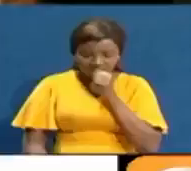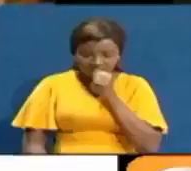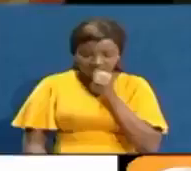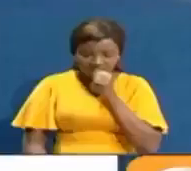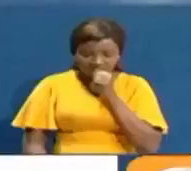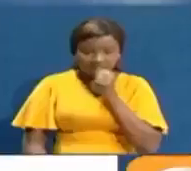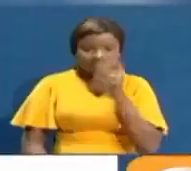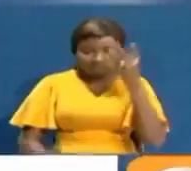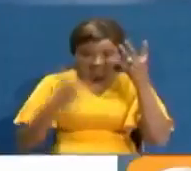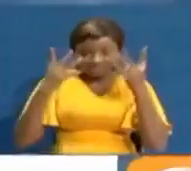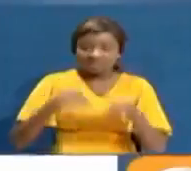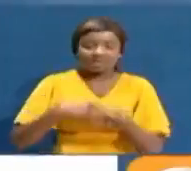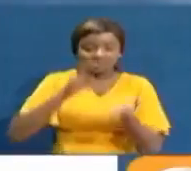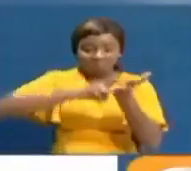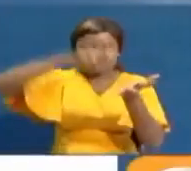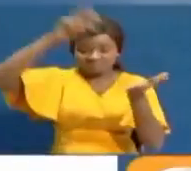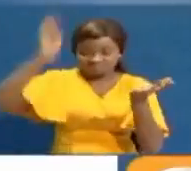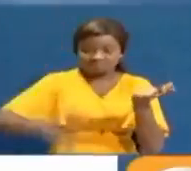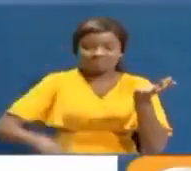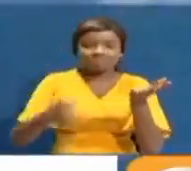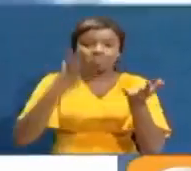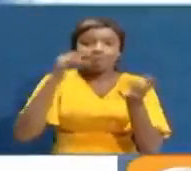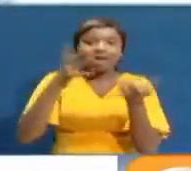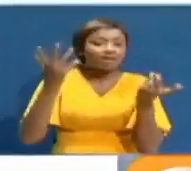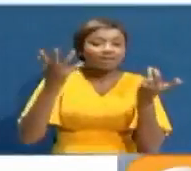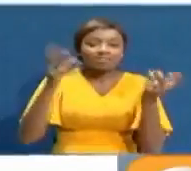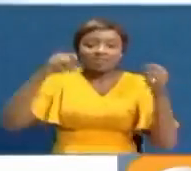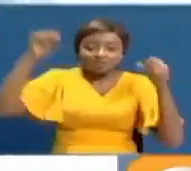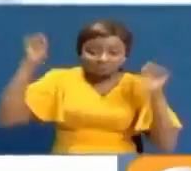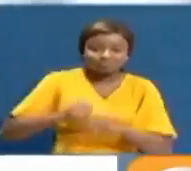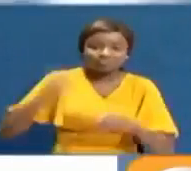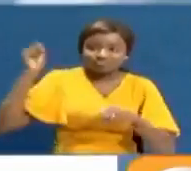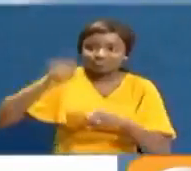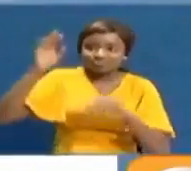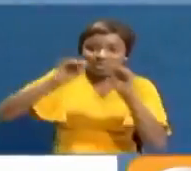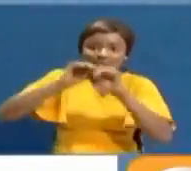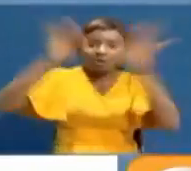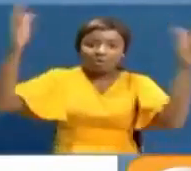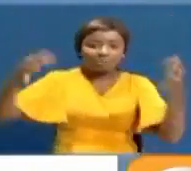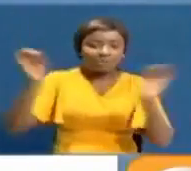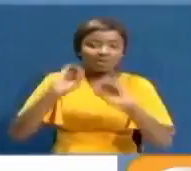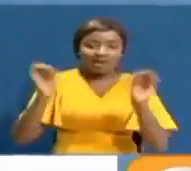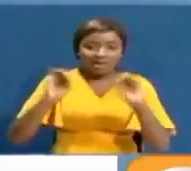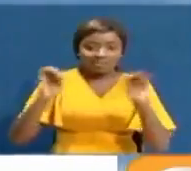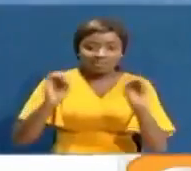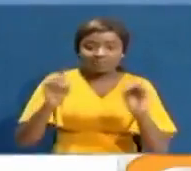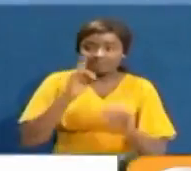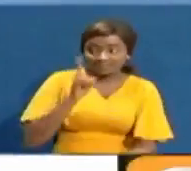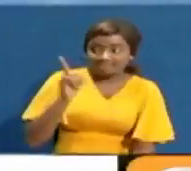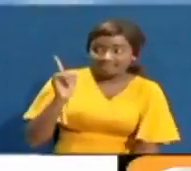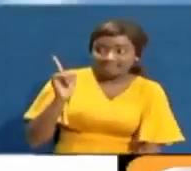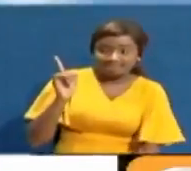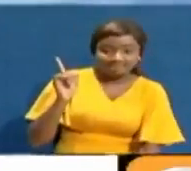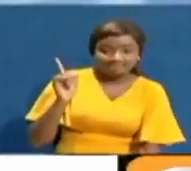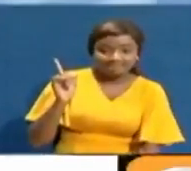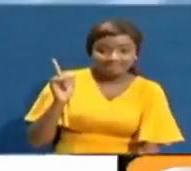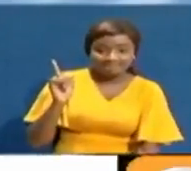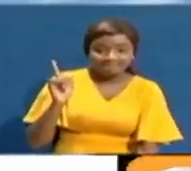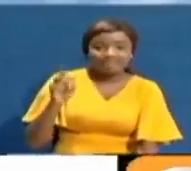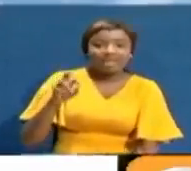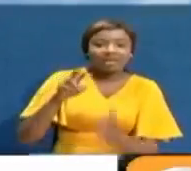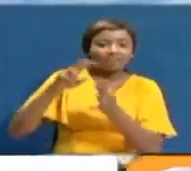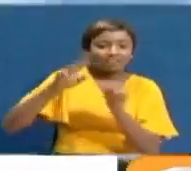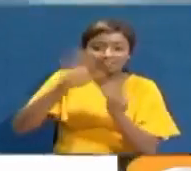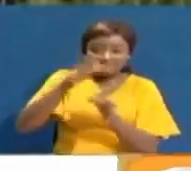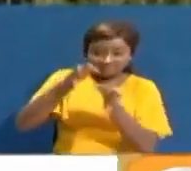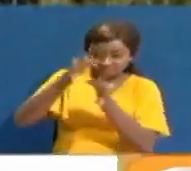Na hiyo hivyo nikaamua kuteka risk. Paragliding is a sport where a person sits in a harness attached to a parachute and manages to take flight by jumping